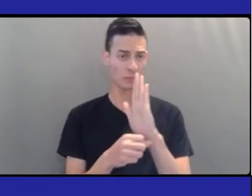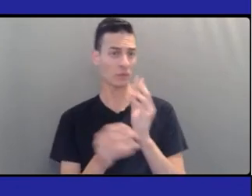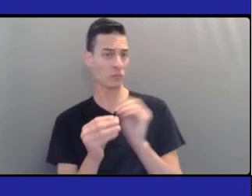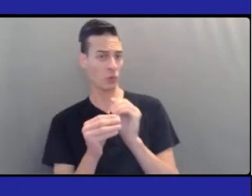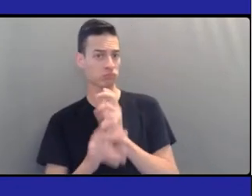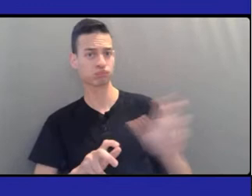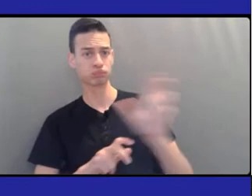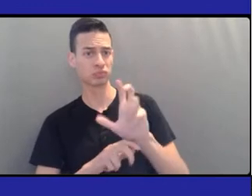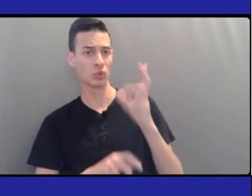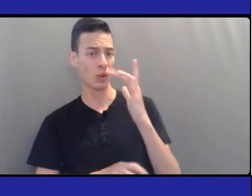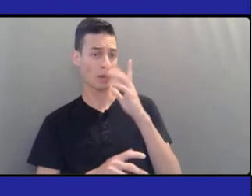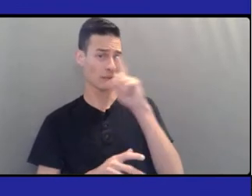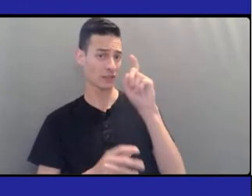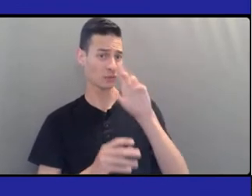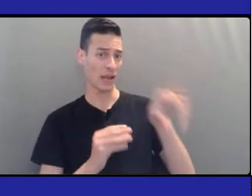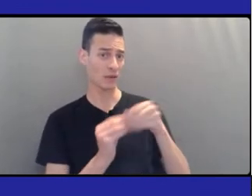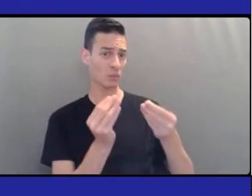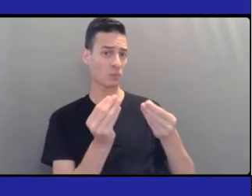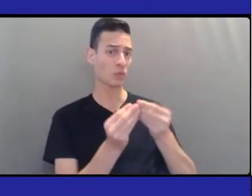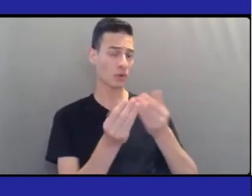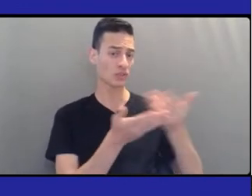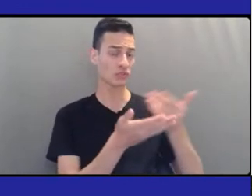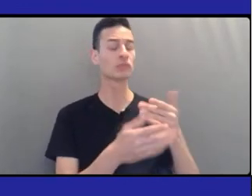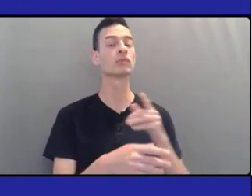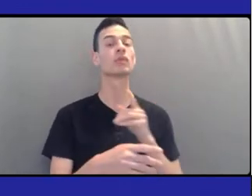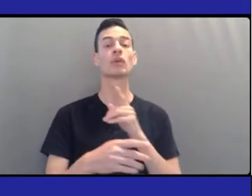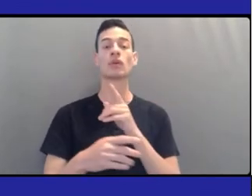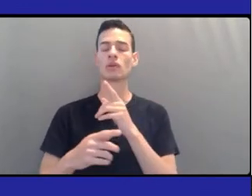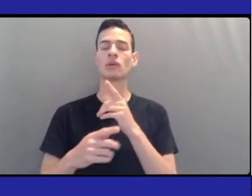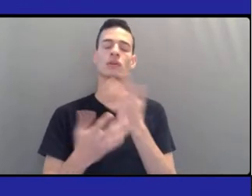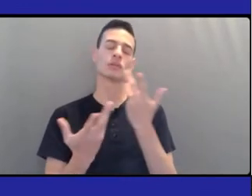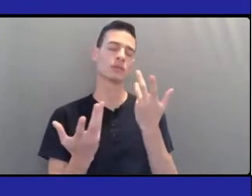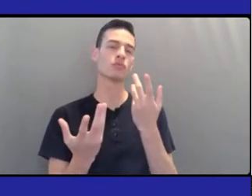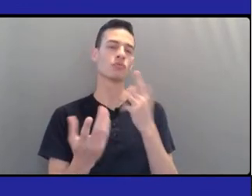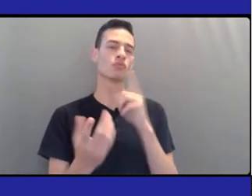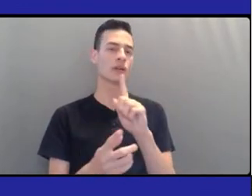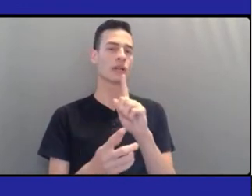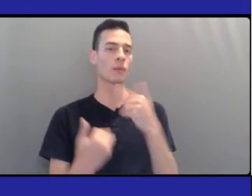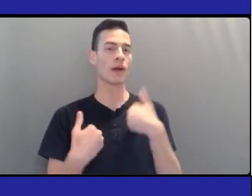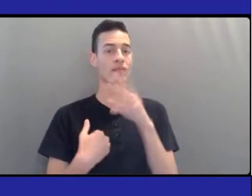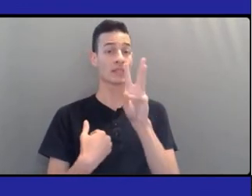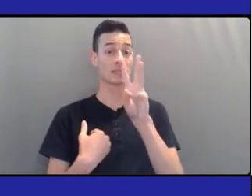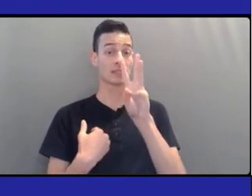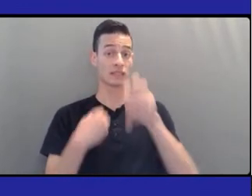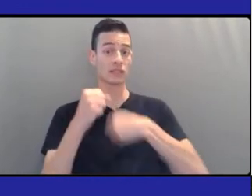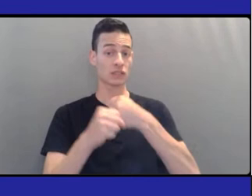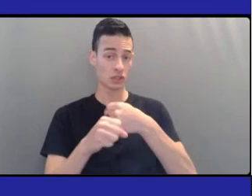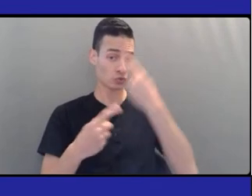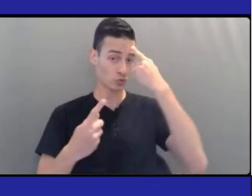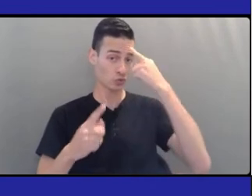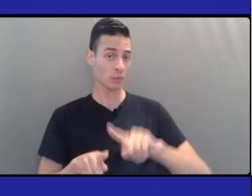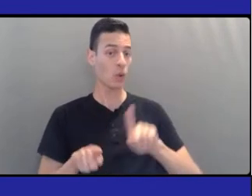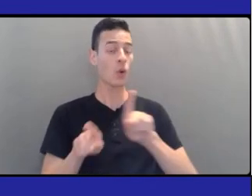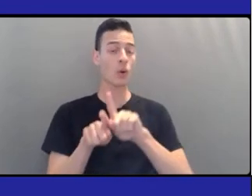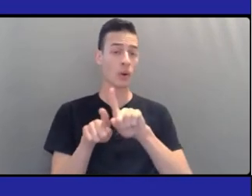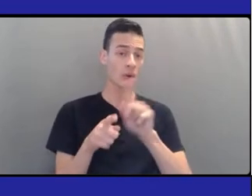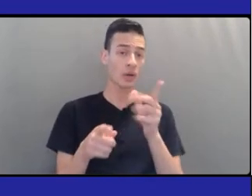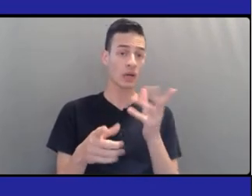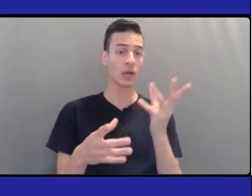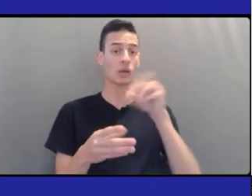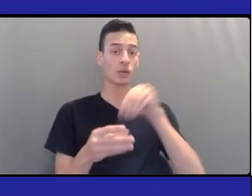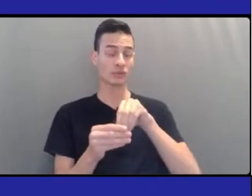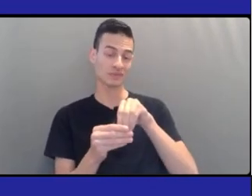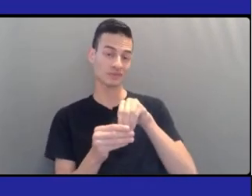expense is really, it's a 6 year agreement, and that it also includes the expanded staffing that